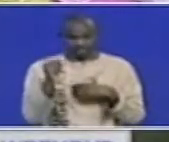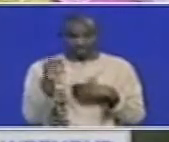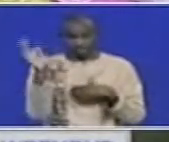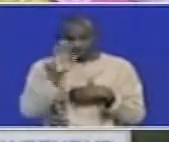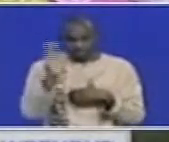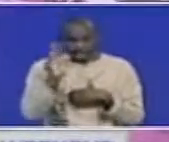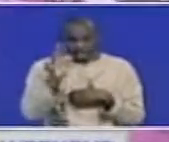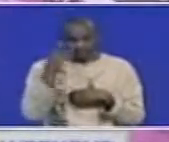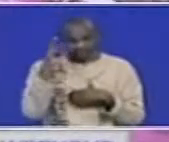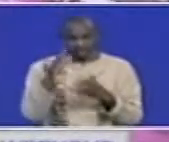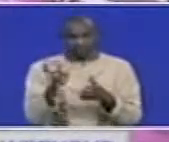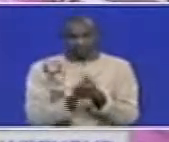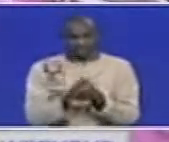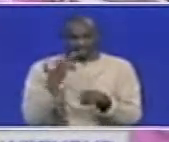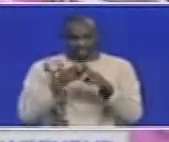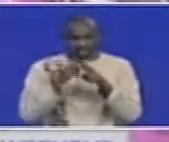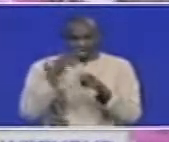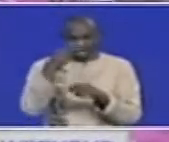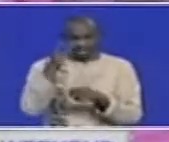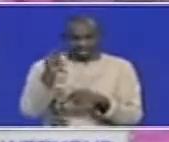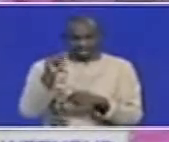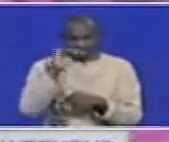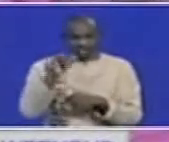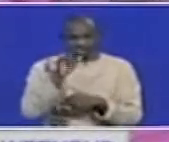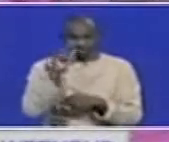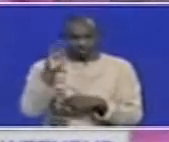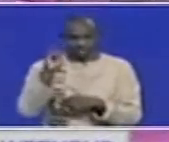goodbye for now. My name is Hassan Juma.